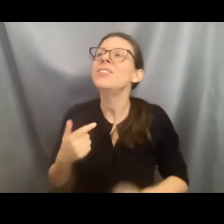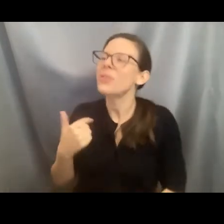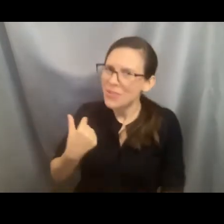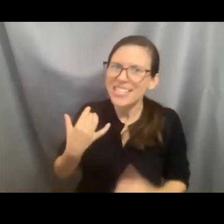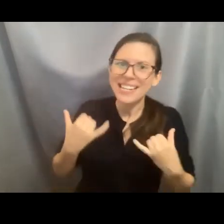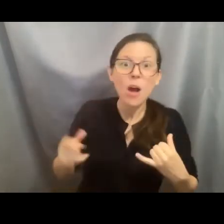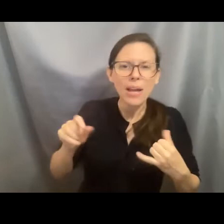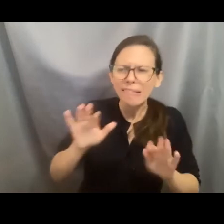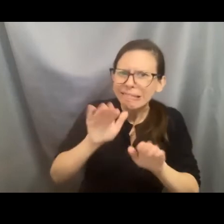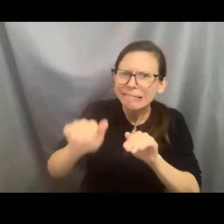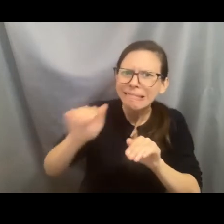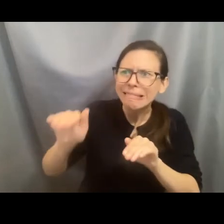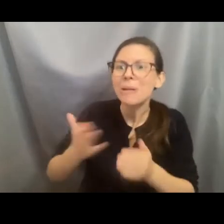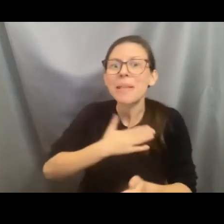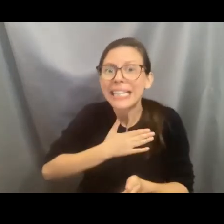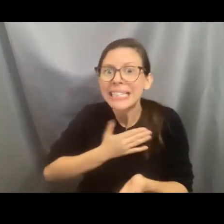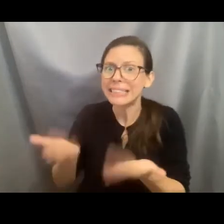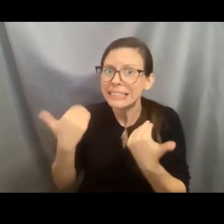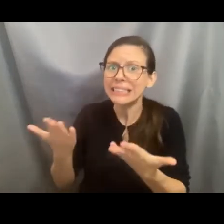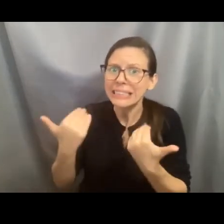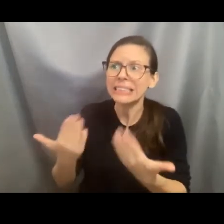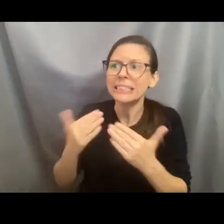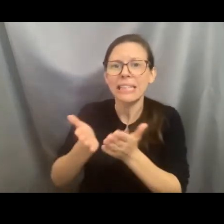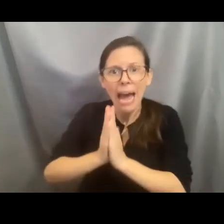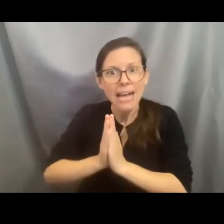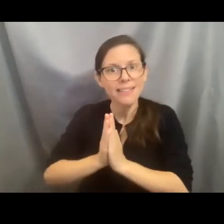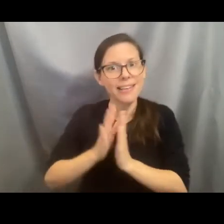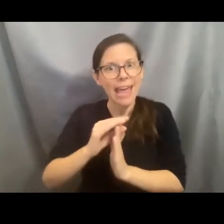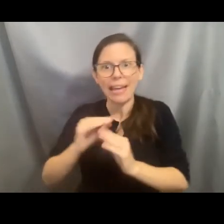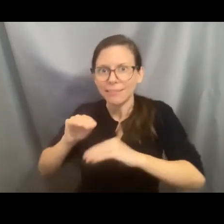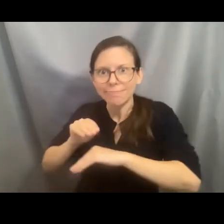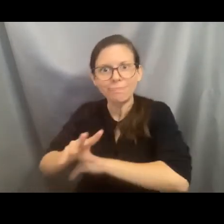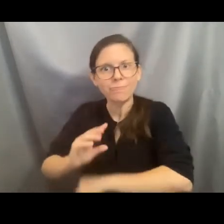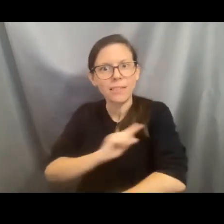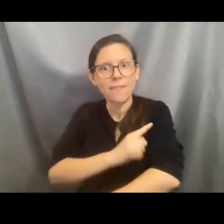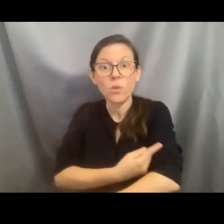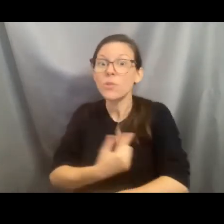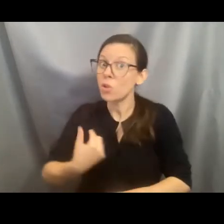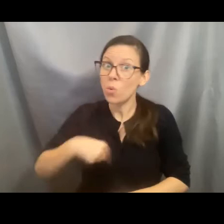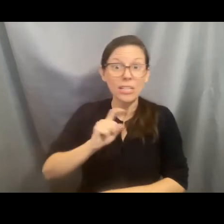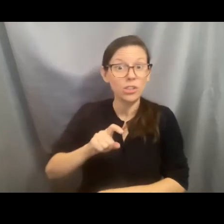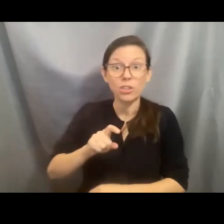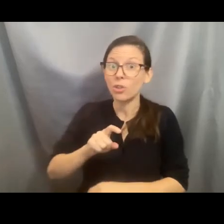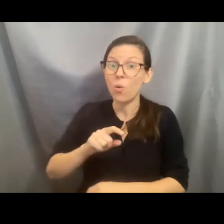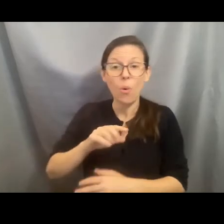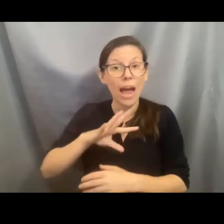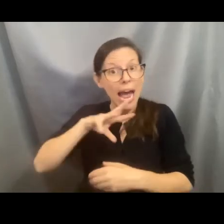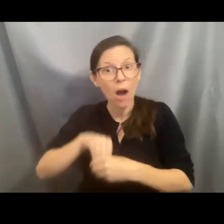to ask them and energize them. Excellent. To be out there in the trenches and participating.